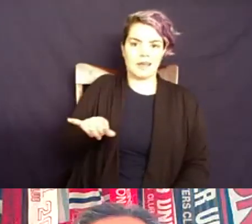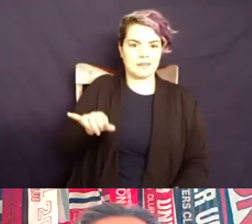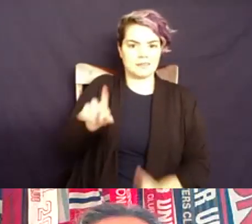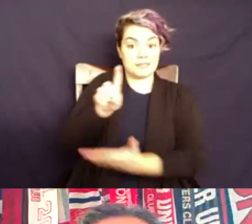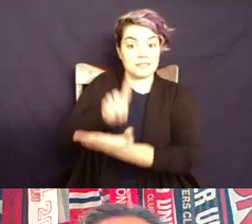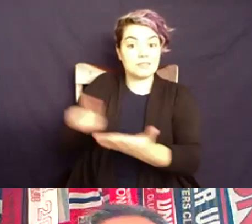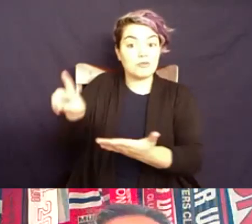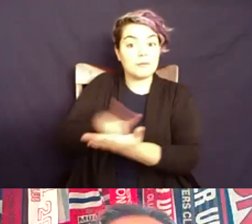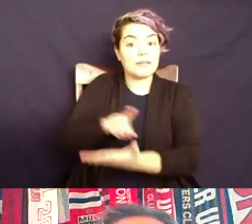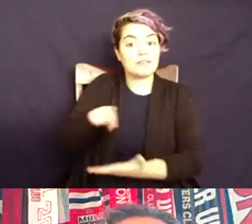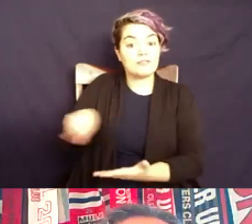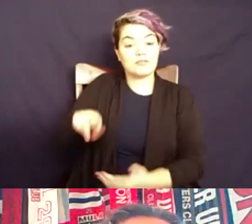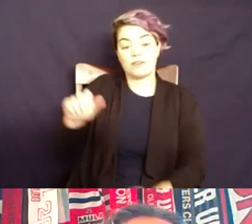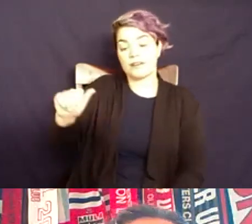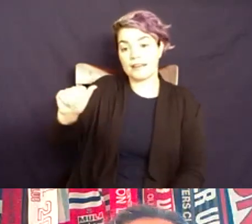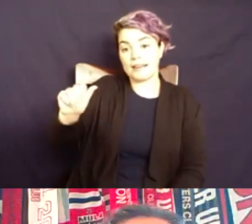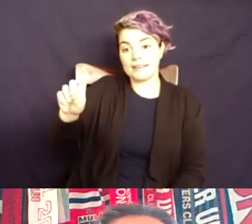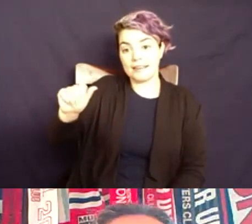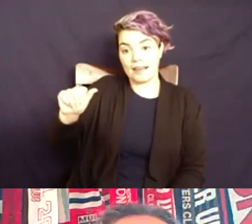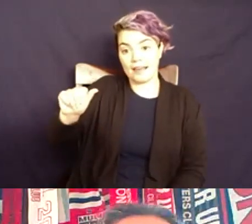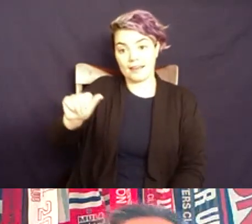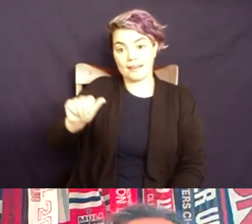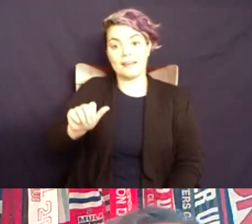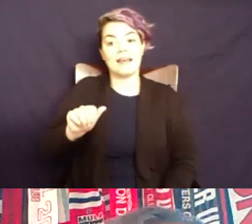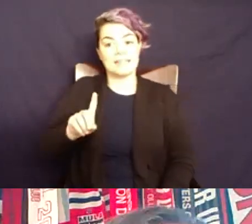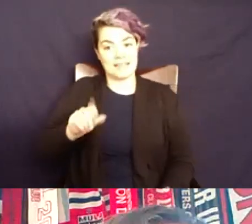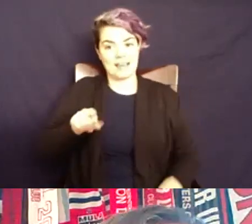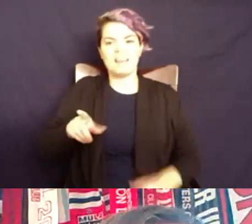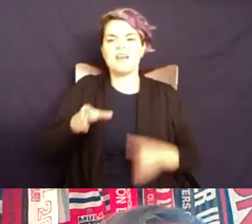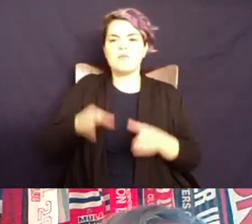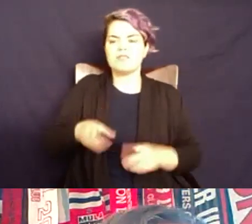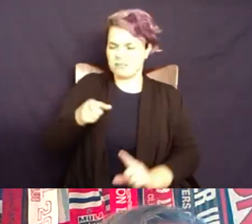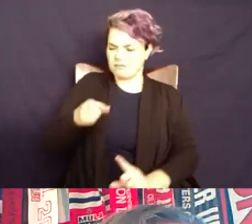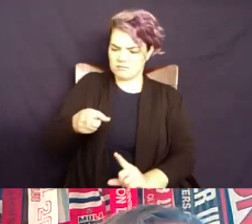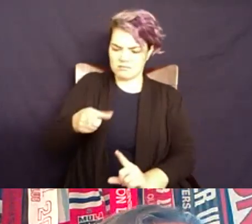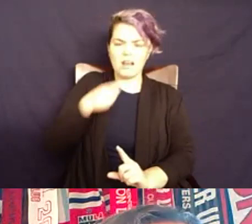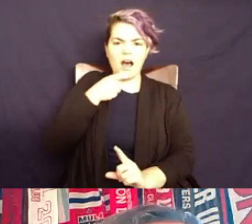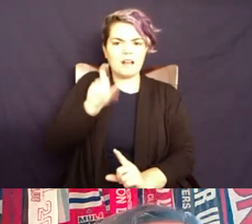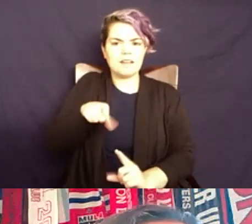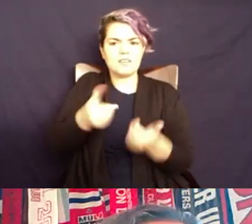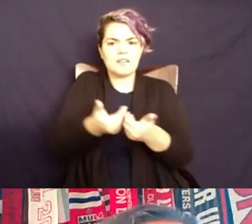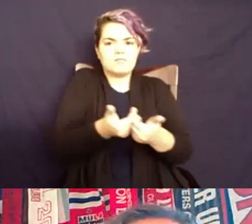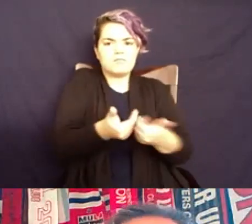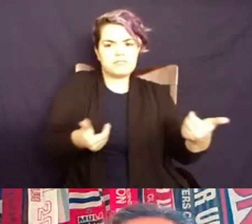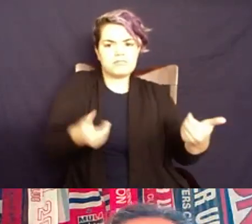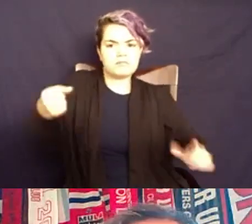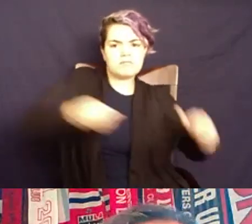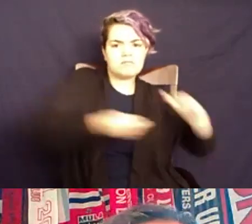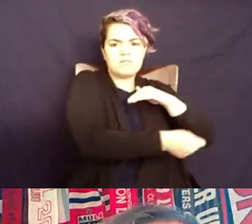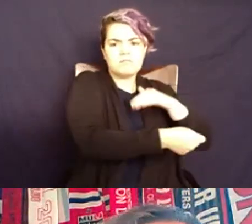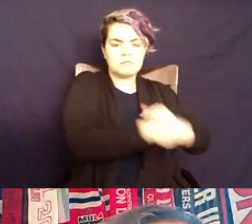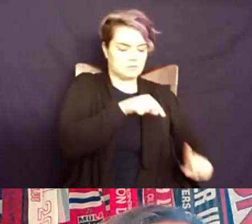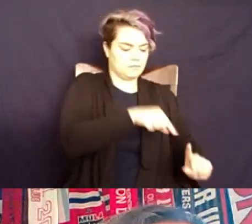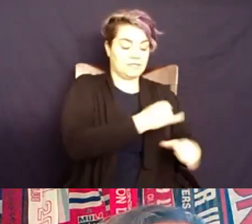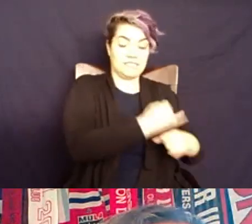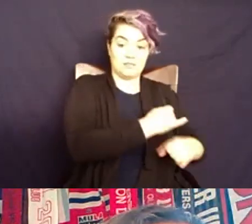keep somebody unnecessarily segregated in an institution. And the court held